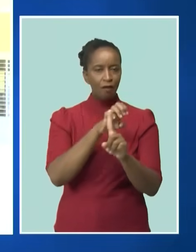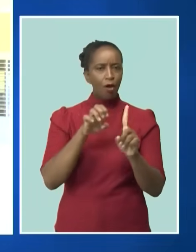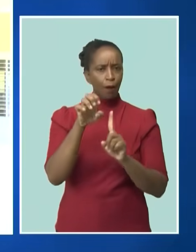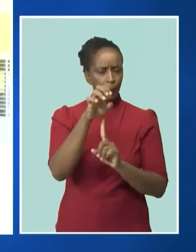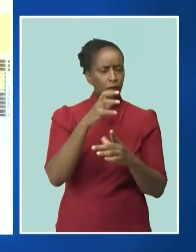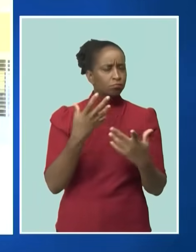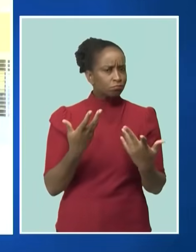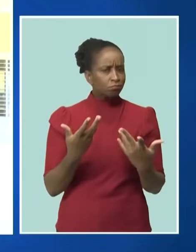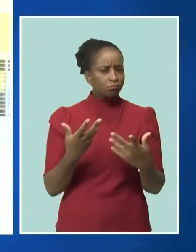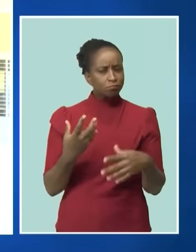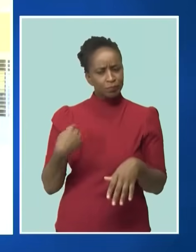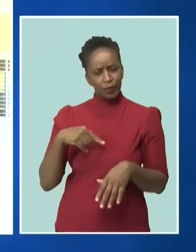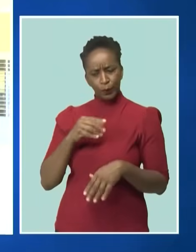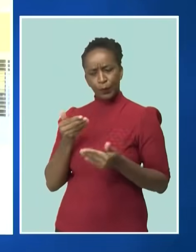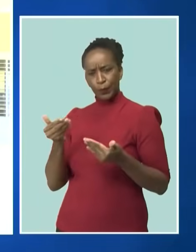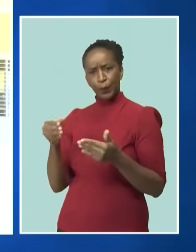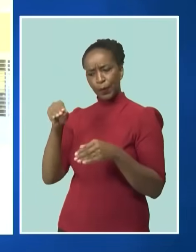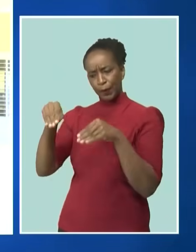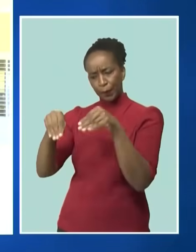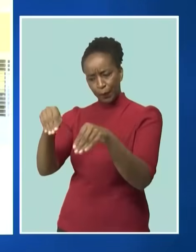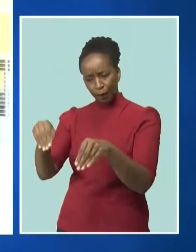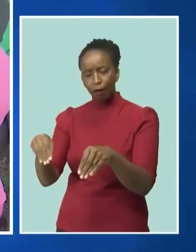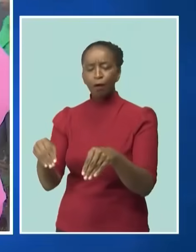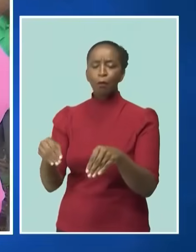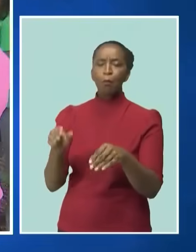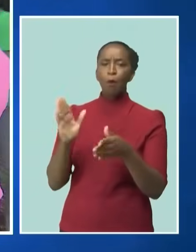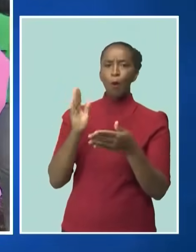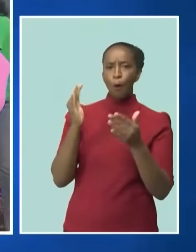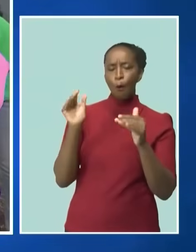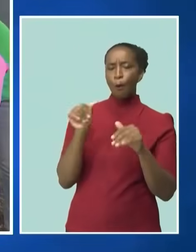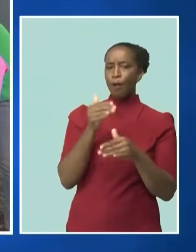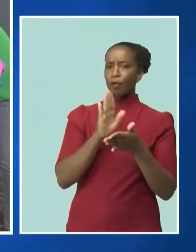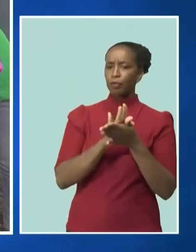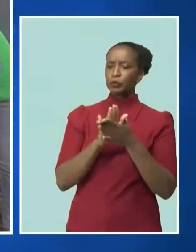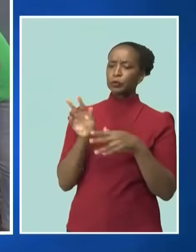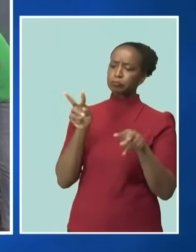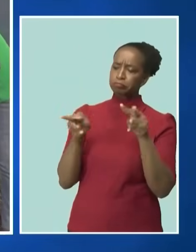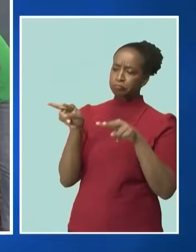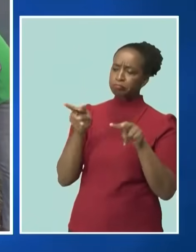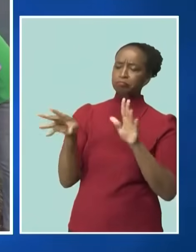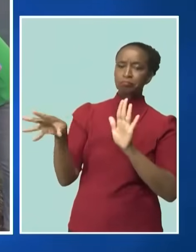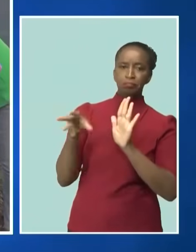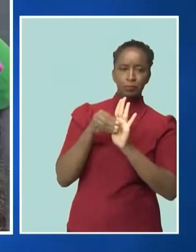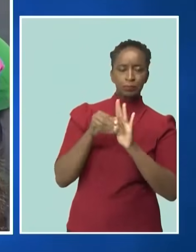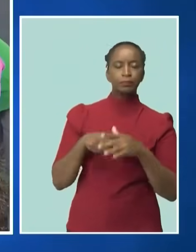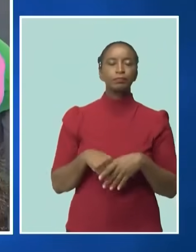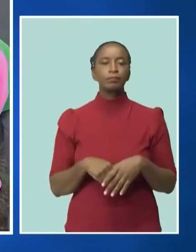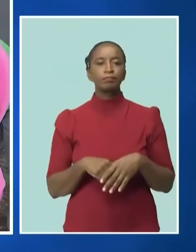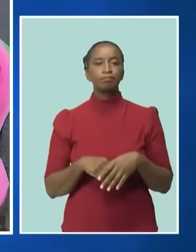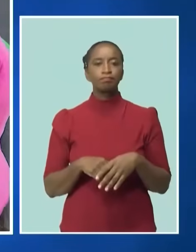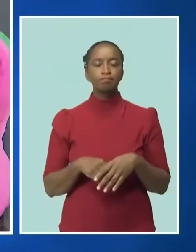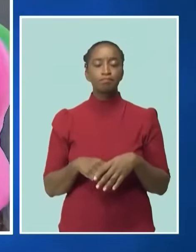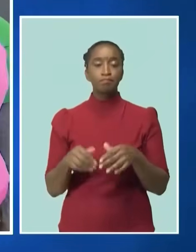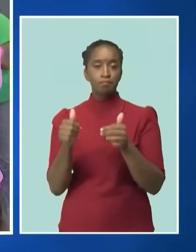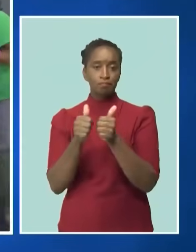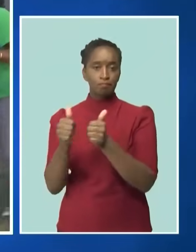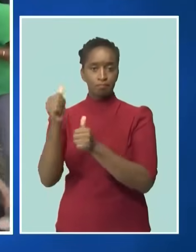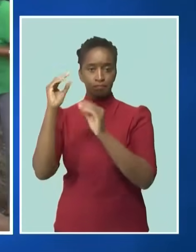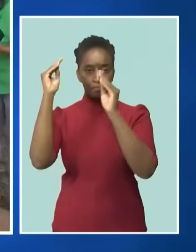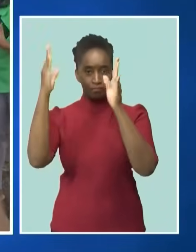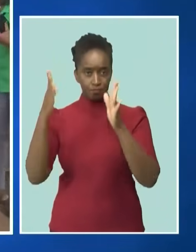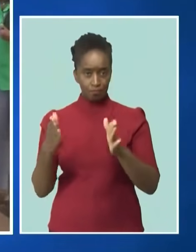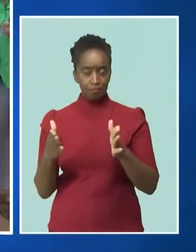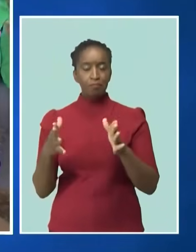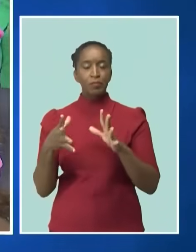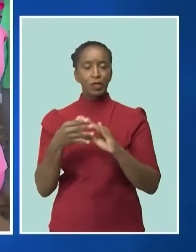other schools to be part of the exercise. Senior teacher Maria Winter expressed the school's commitment to expanding the tree